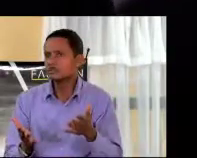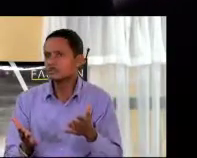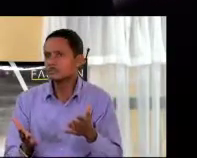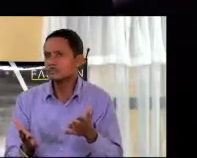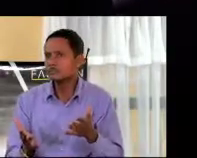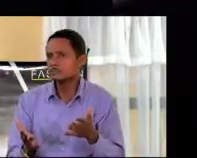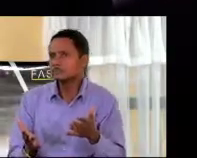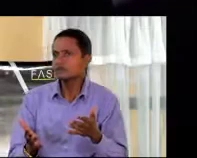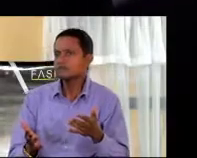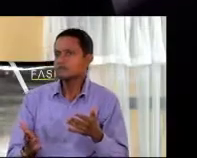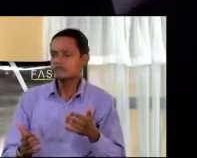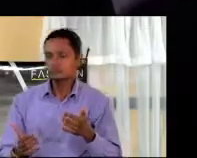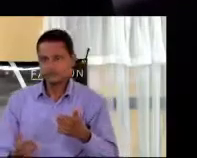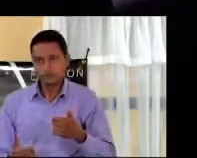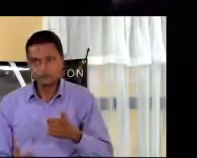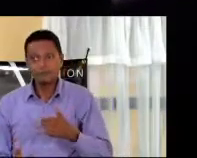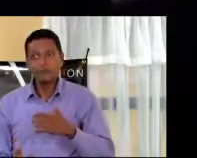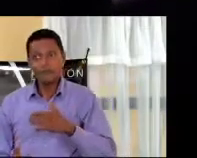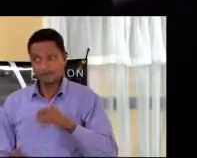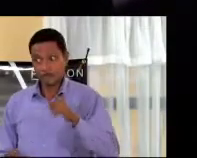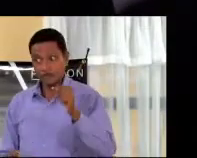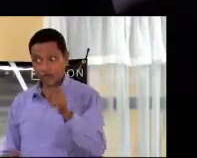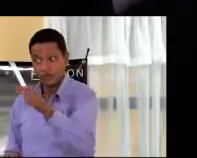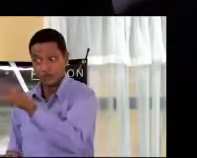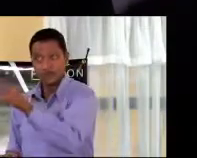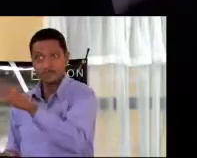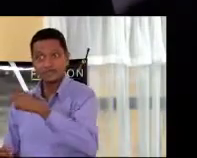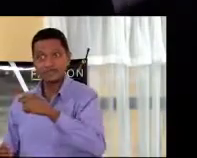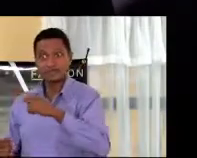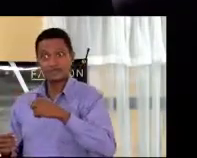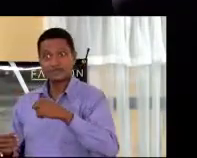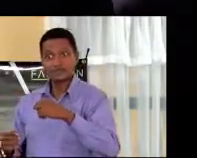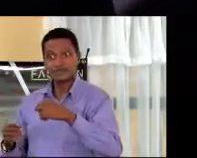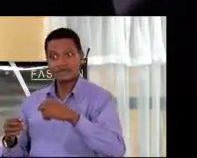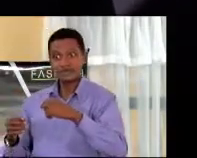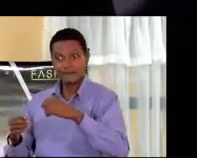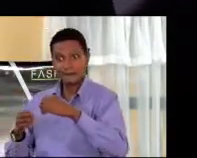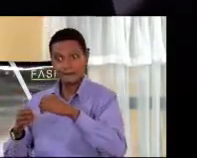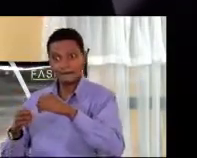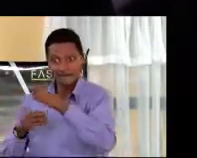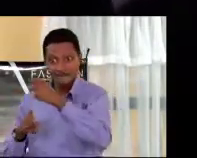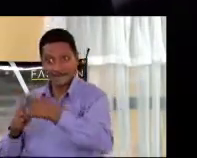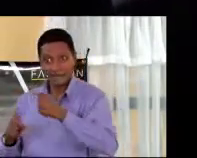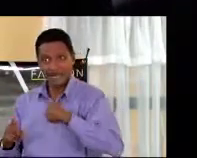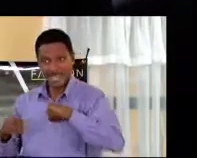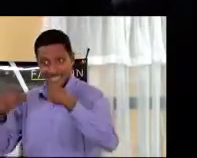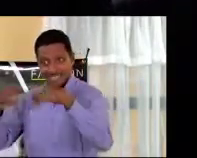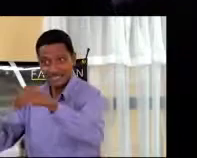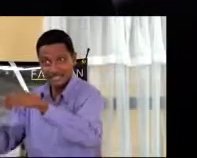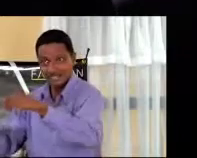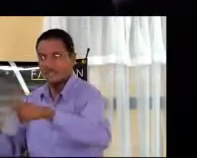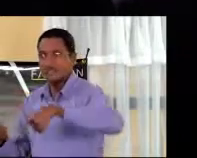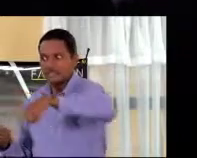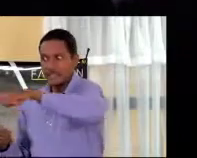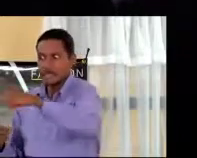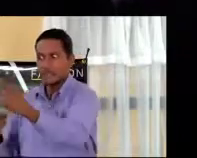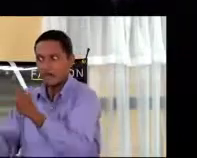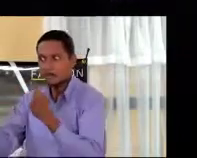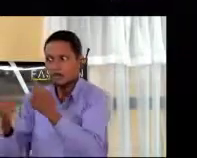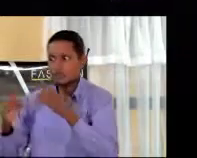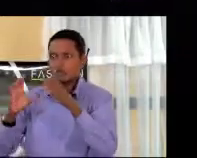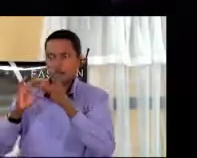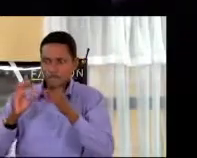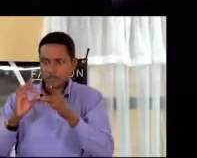after setting up Simply Runway, my customers are the ones who fueled my confidence to continue doing Simply